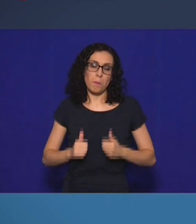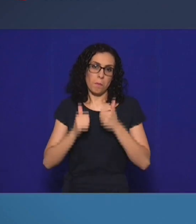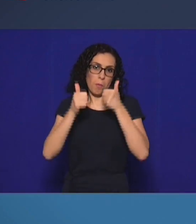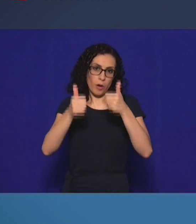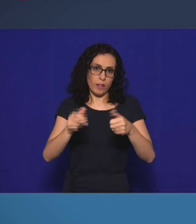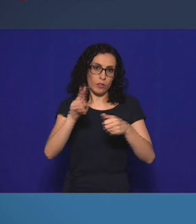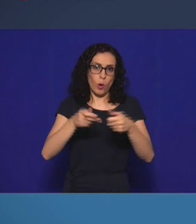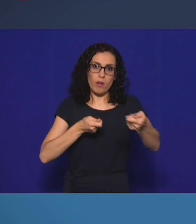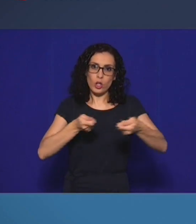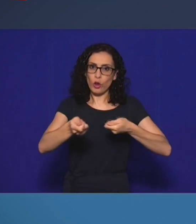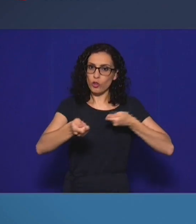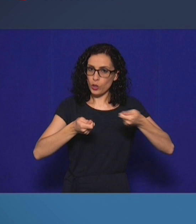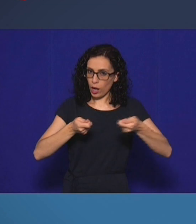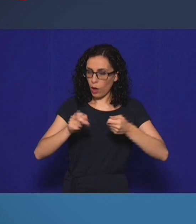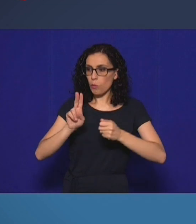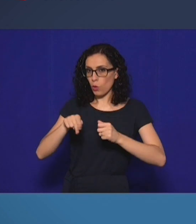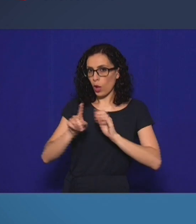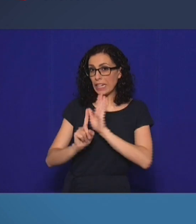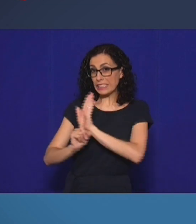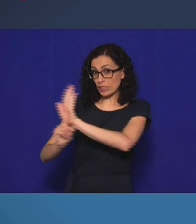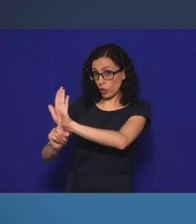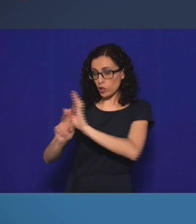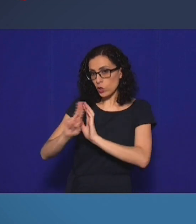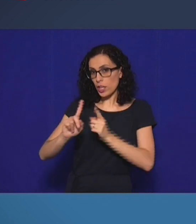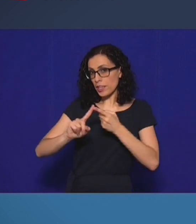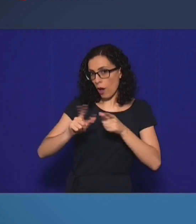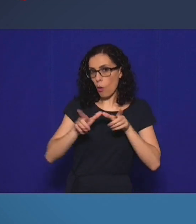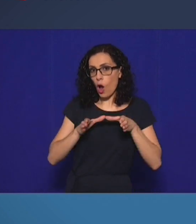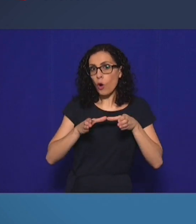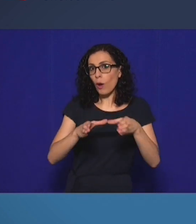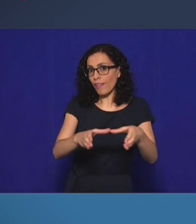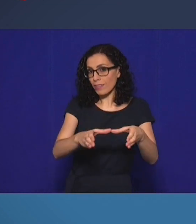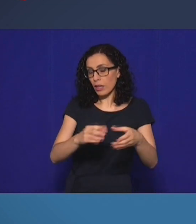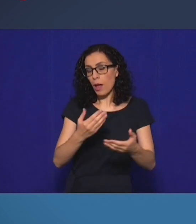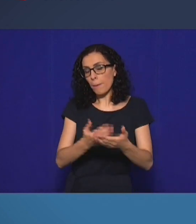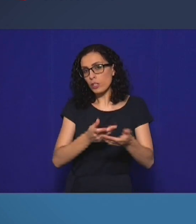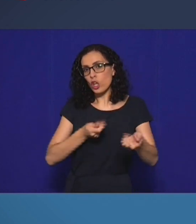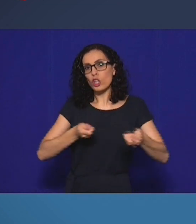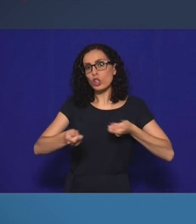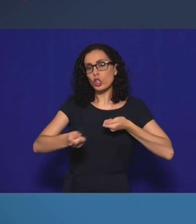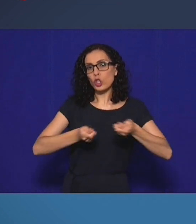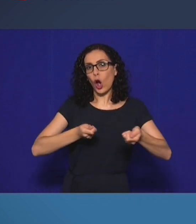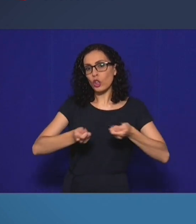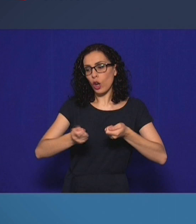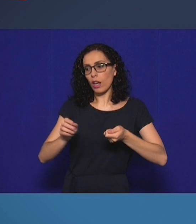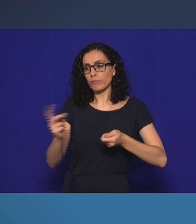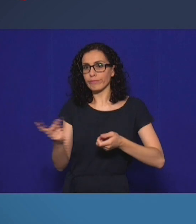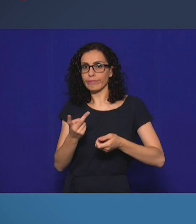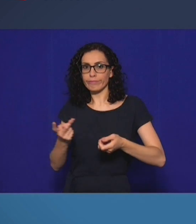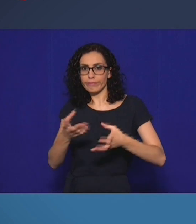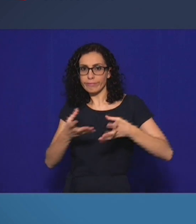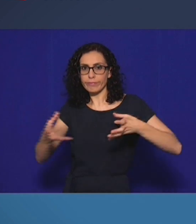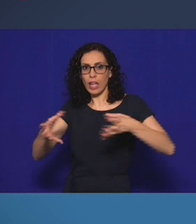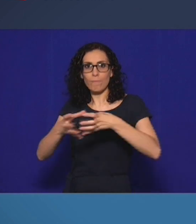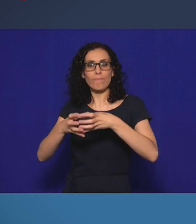kontrollati kemm mezzi ta' iżolazzjoni u kemm mezzi ta' kwarantina, ħalli jekk inti tikkontrolla wkoll dawn il-clusters li jkun hemm